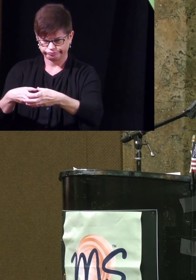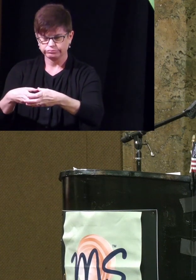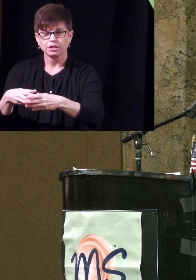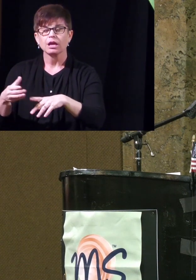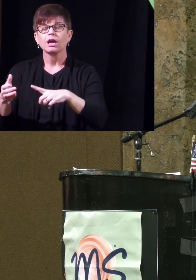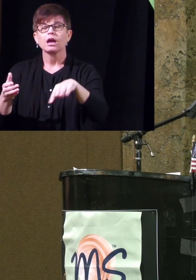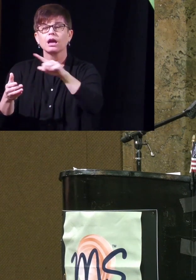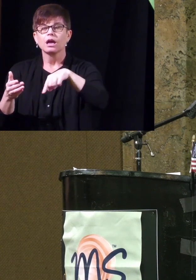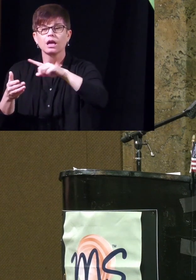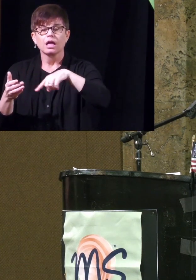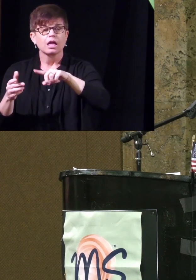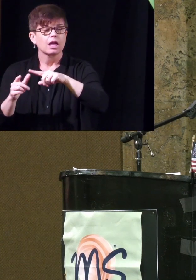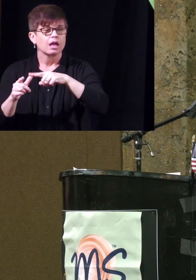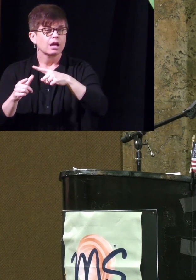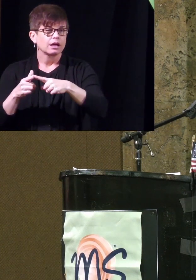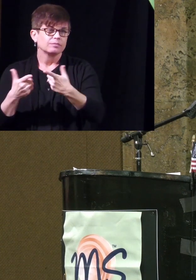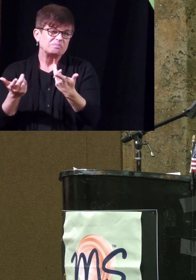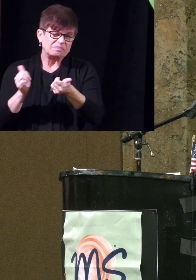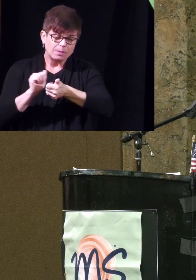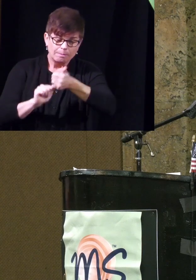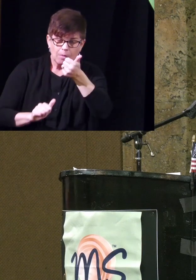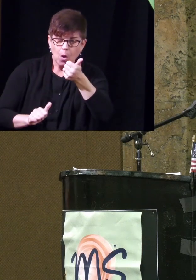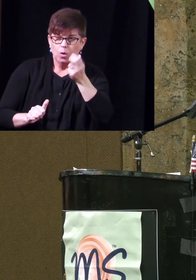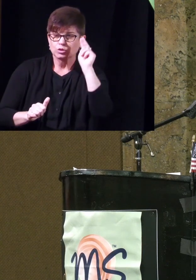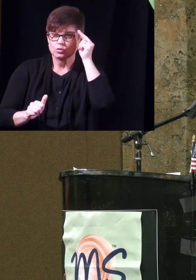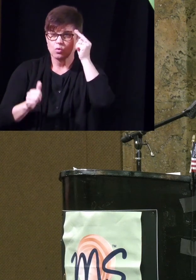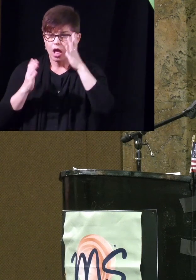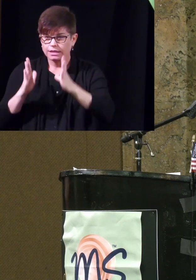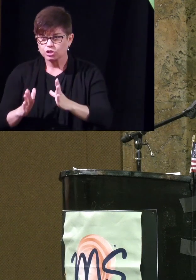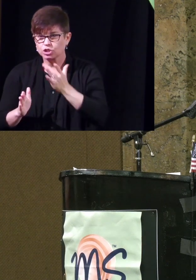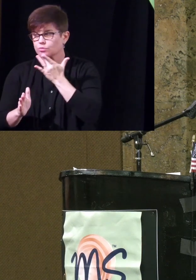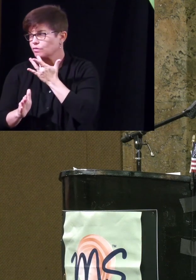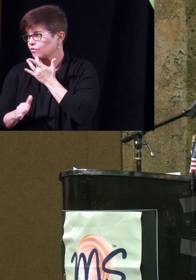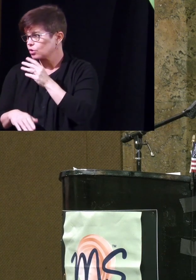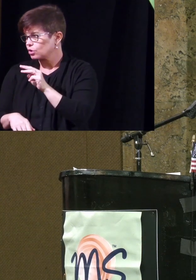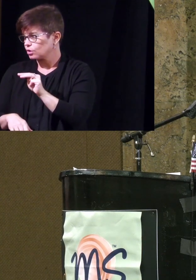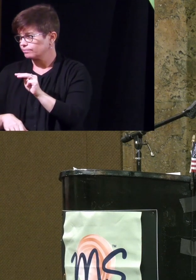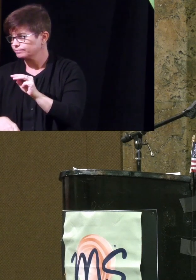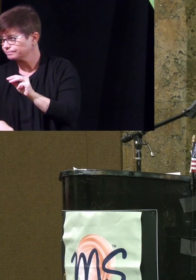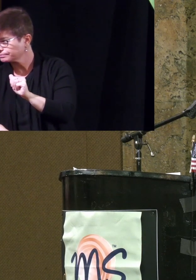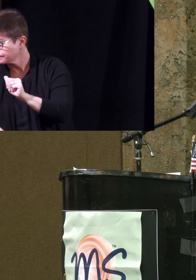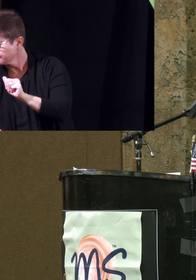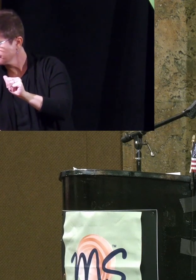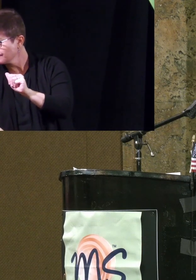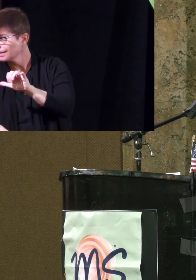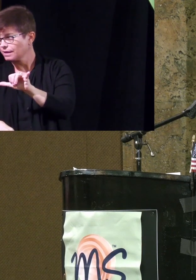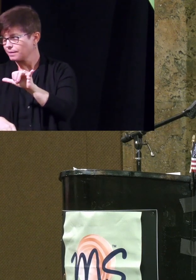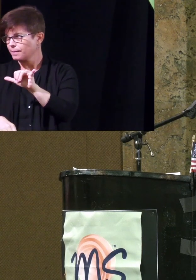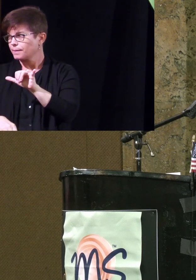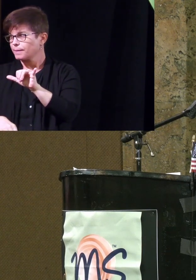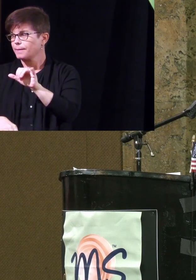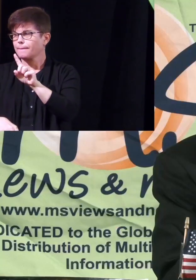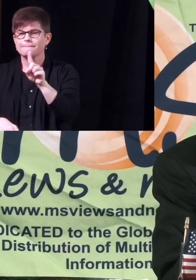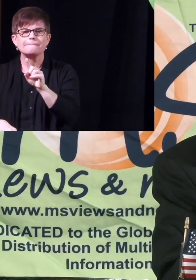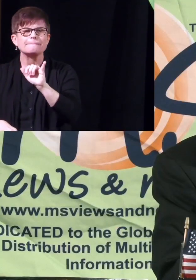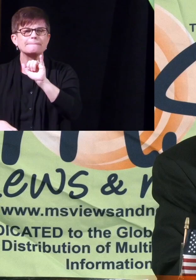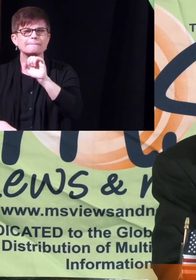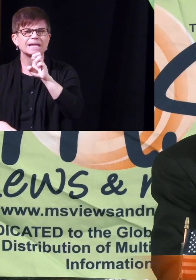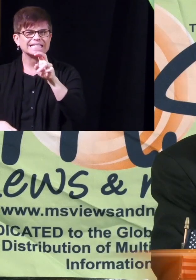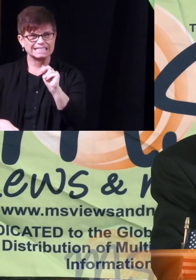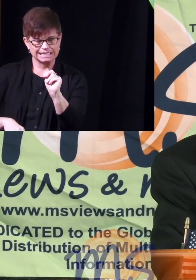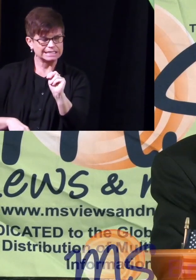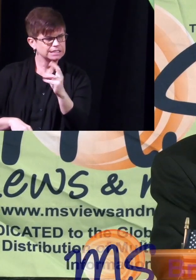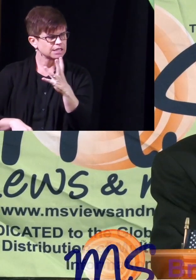These days, I think most neurologists prefer Mayzent. It has some advantages. For example, maybe a quicker recovery. Mayzent